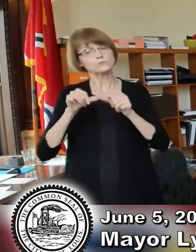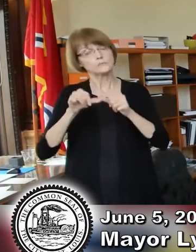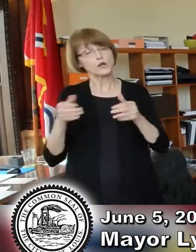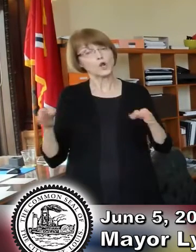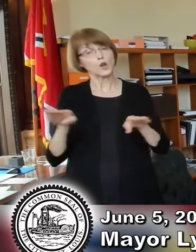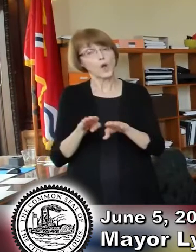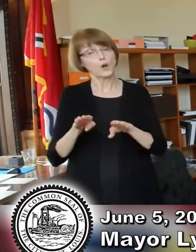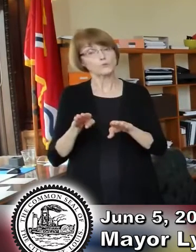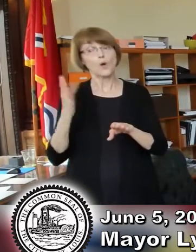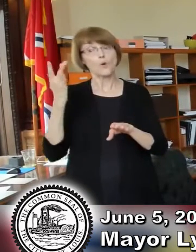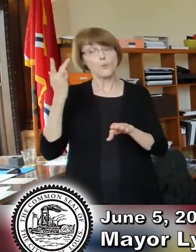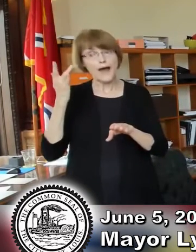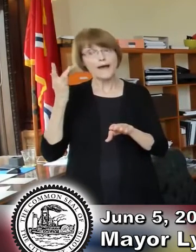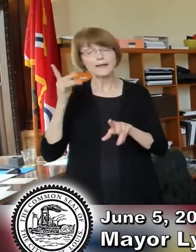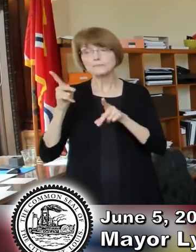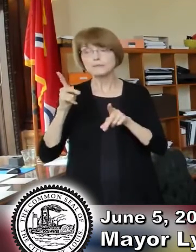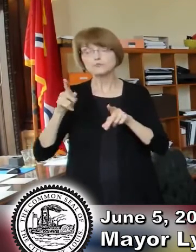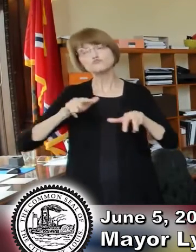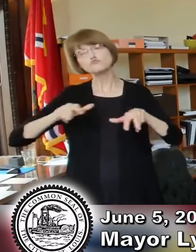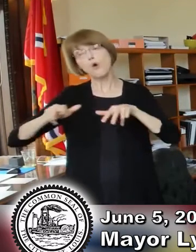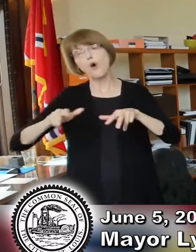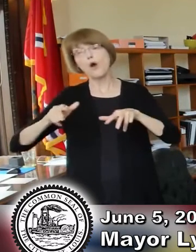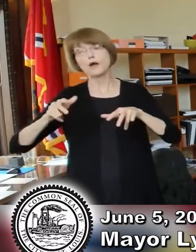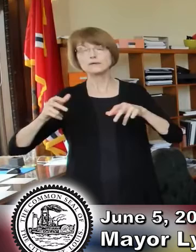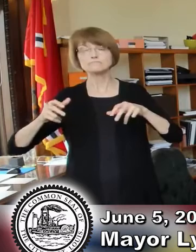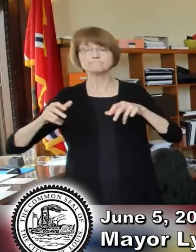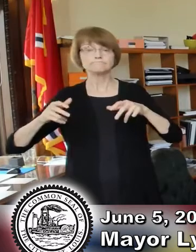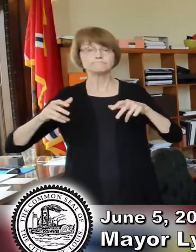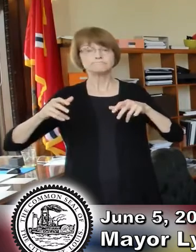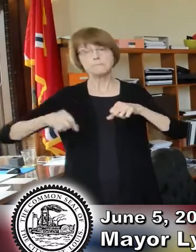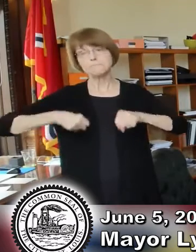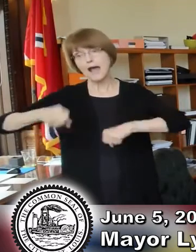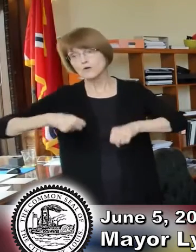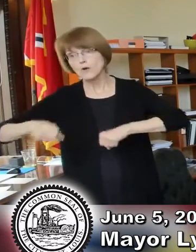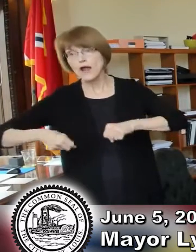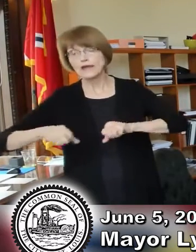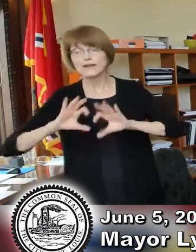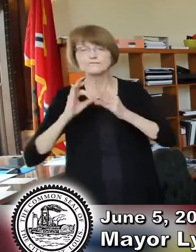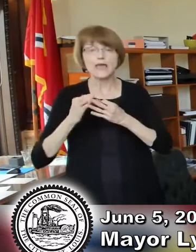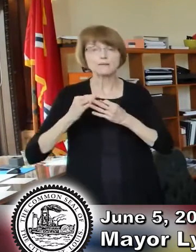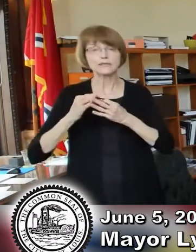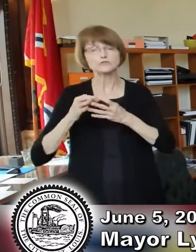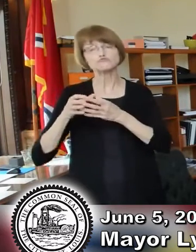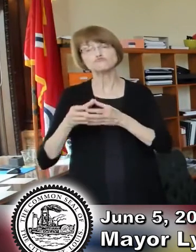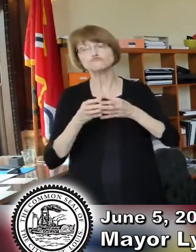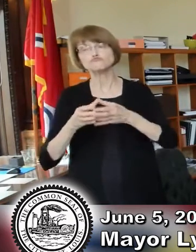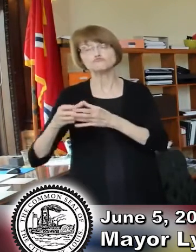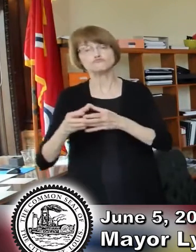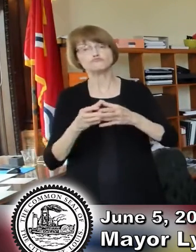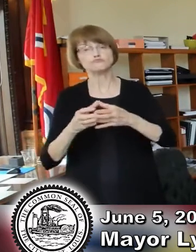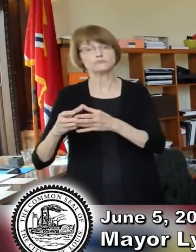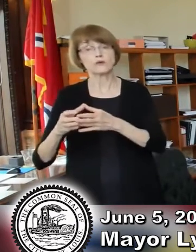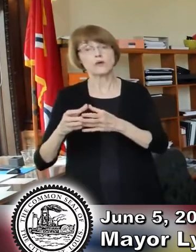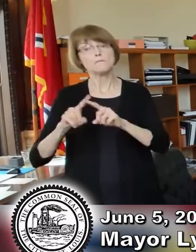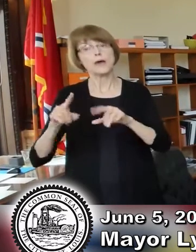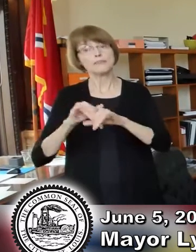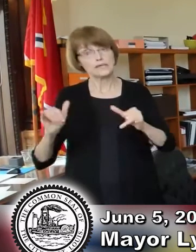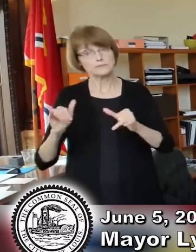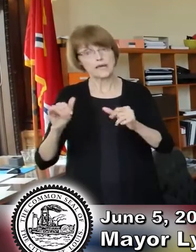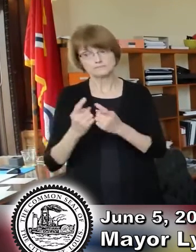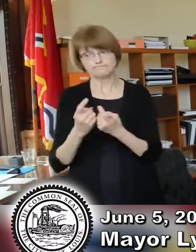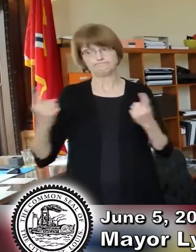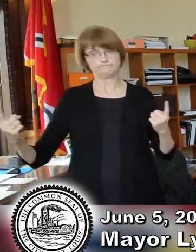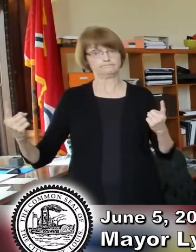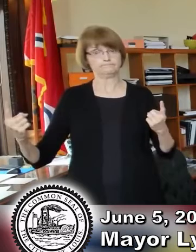give people that are walking and bike riding and their families room to do that in a socially distanced way.